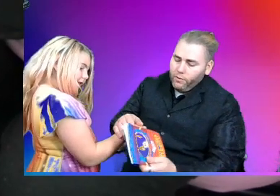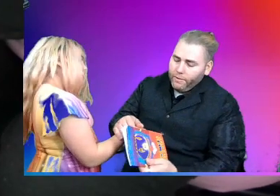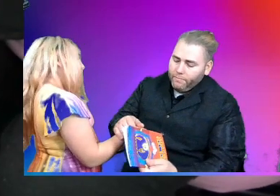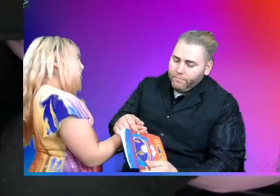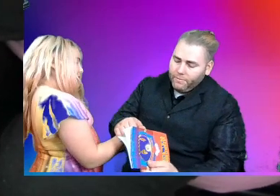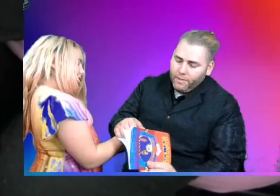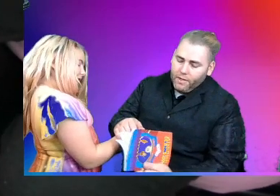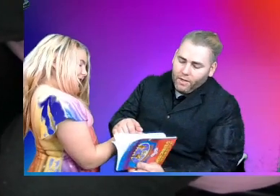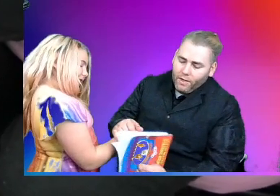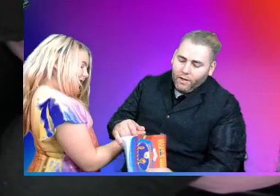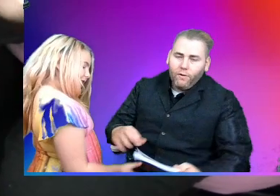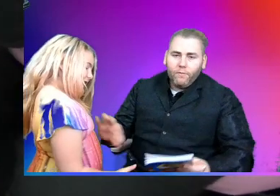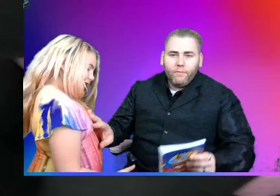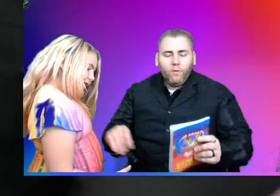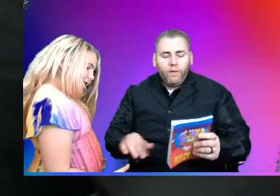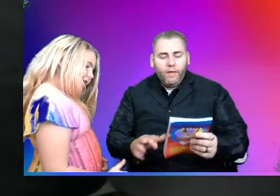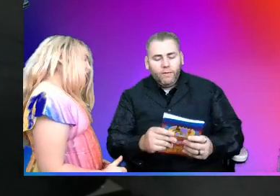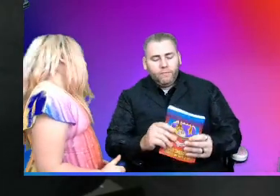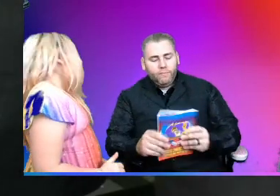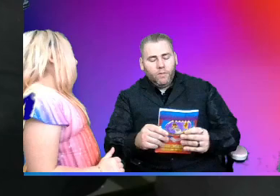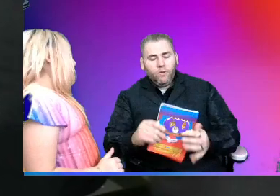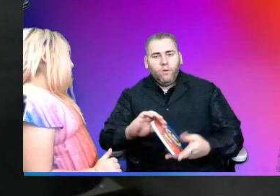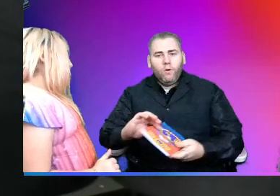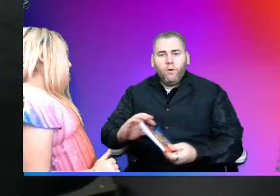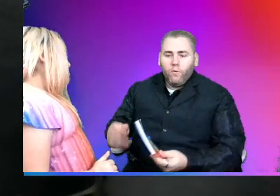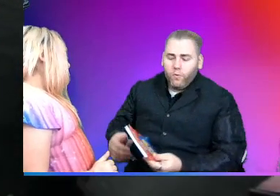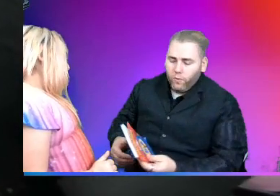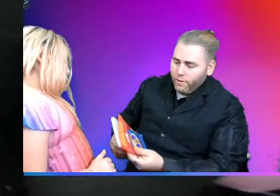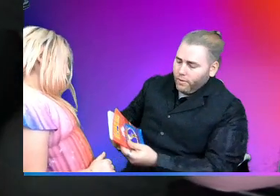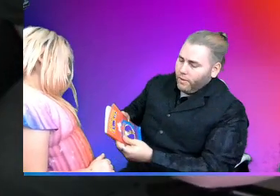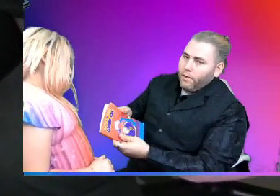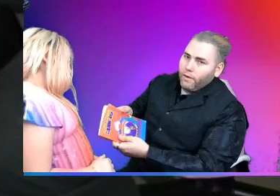What are you doing? Oh, hold on.